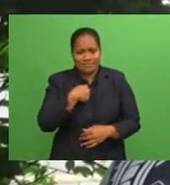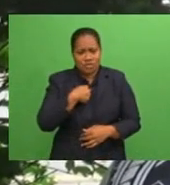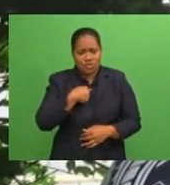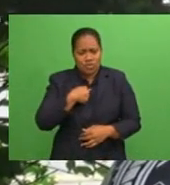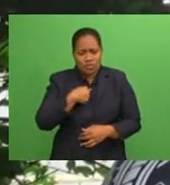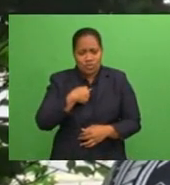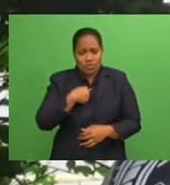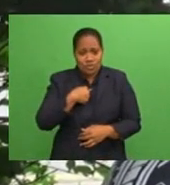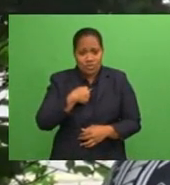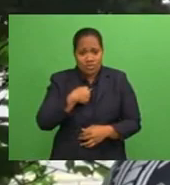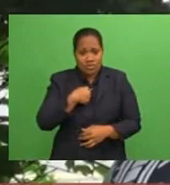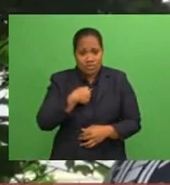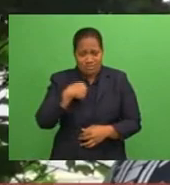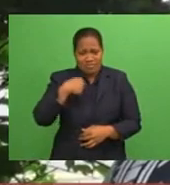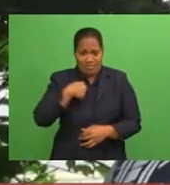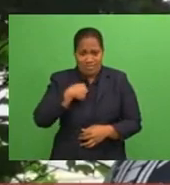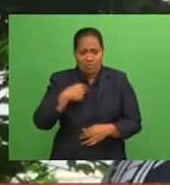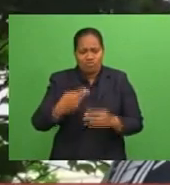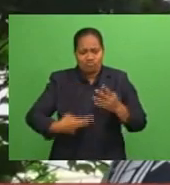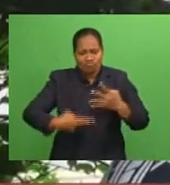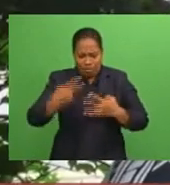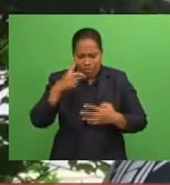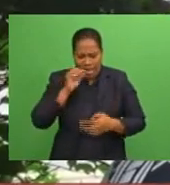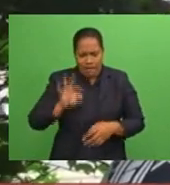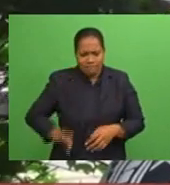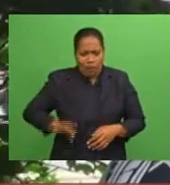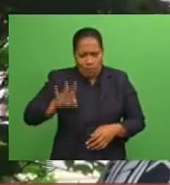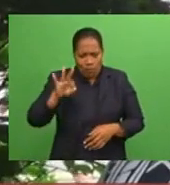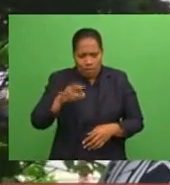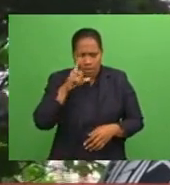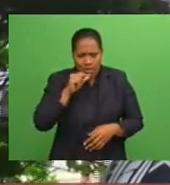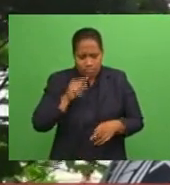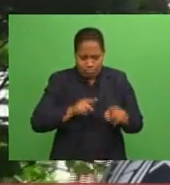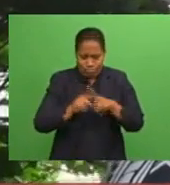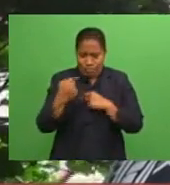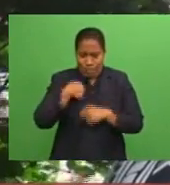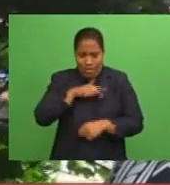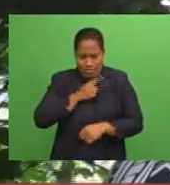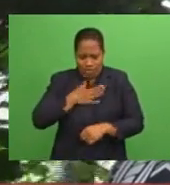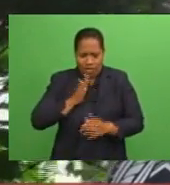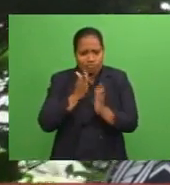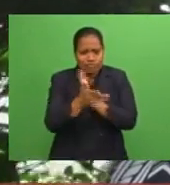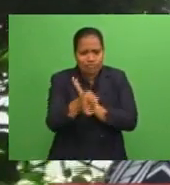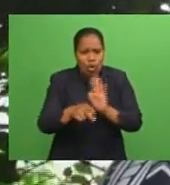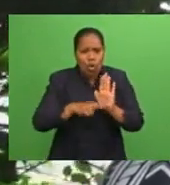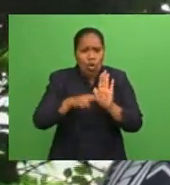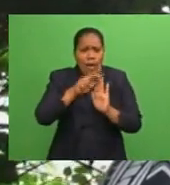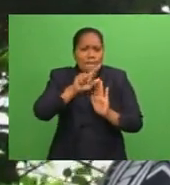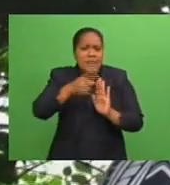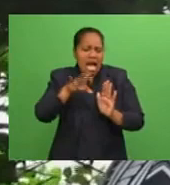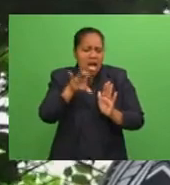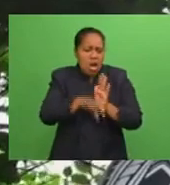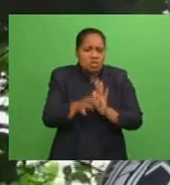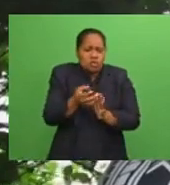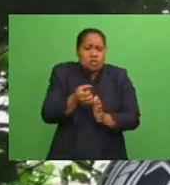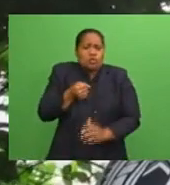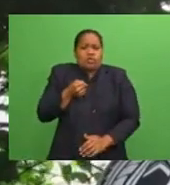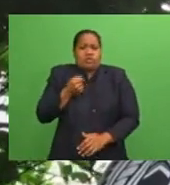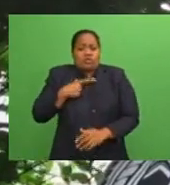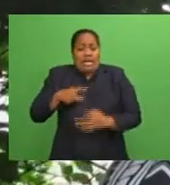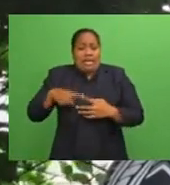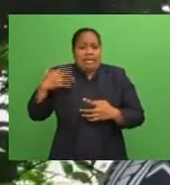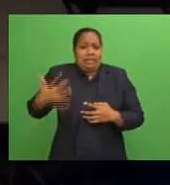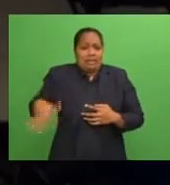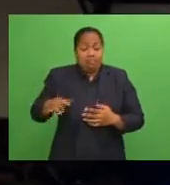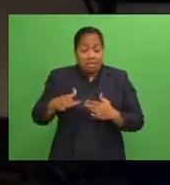Well, for me, the rates are affordable, especially that most of us want to go to these hotels, but it's the cost that often holds us back. But now it's